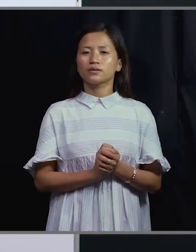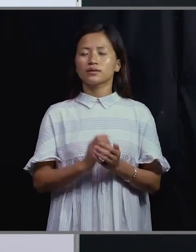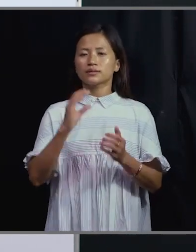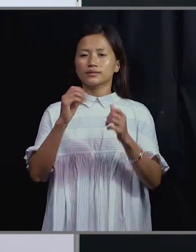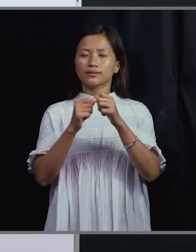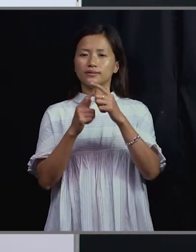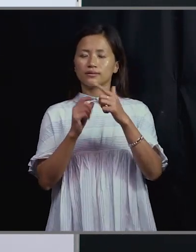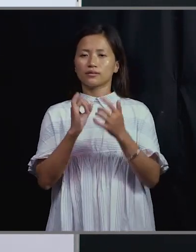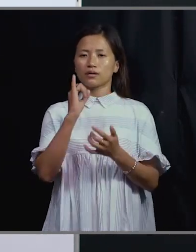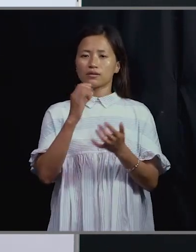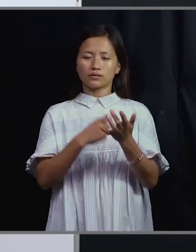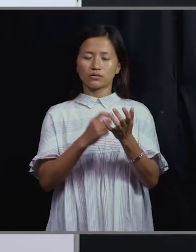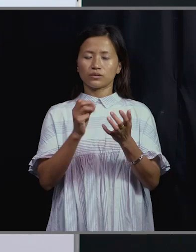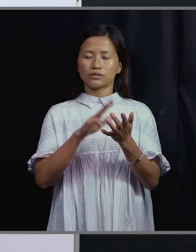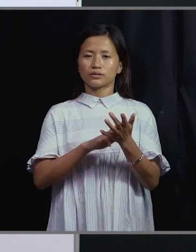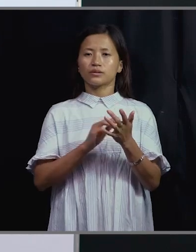catalysts like iron chloride.